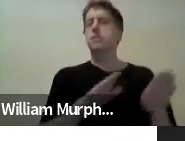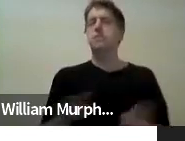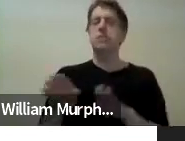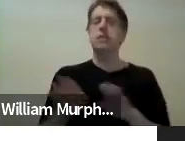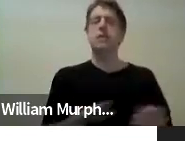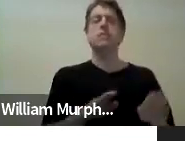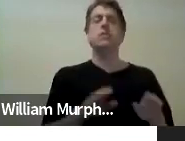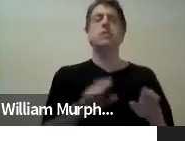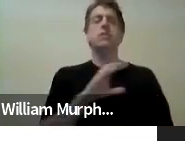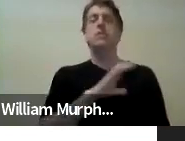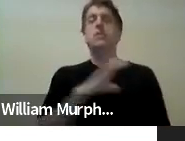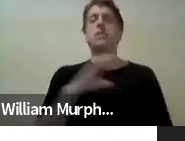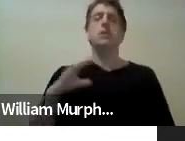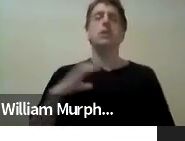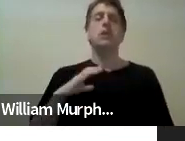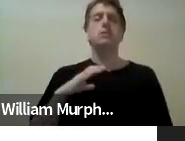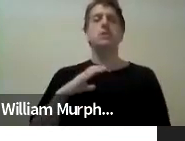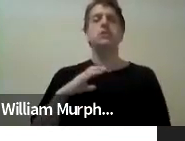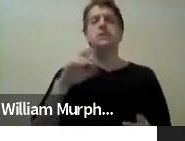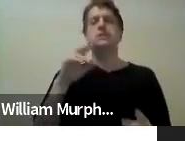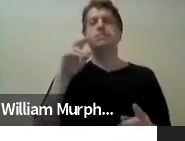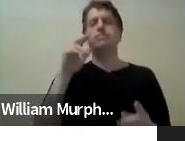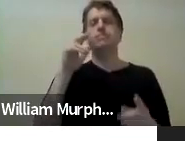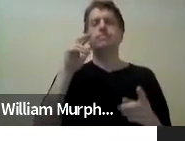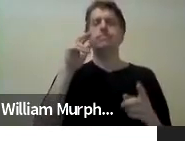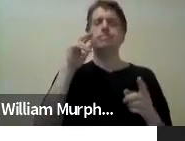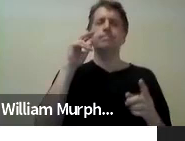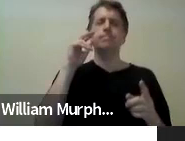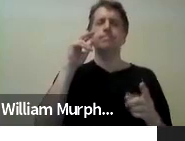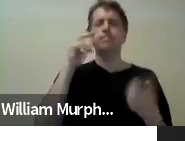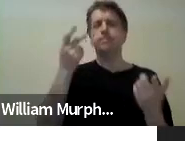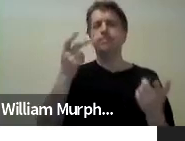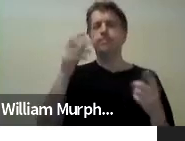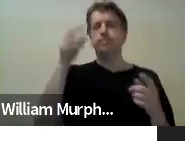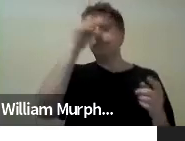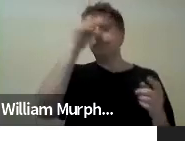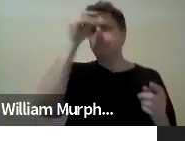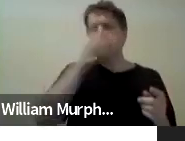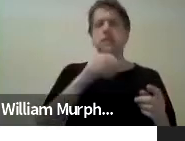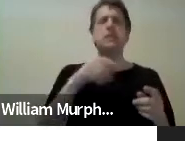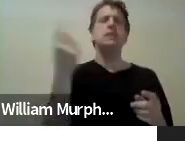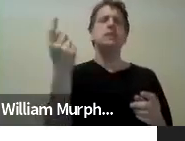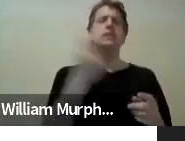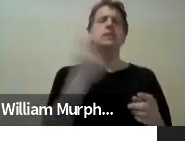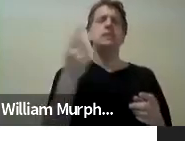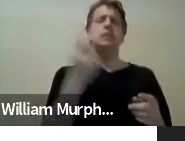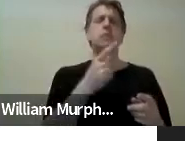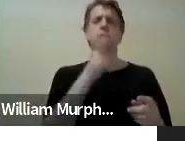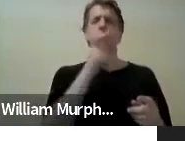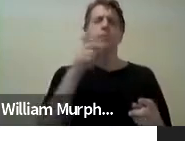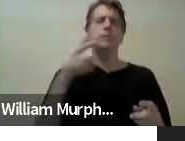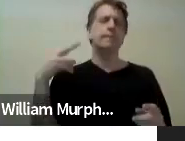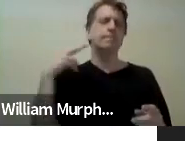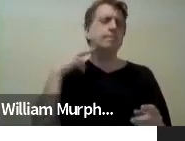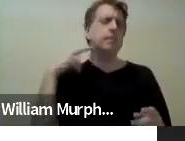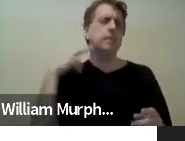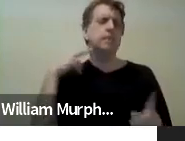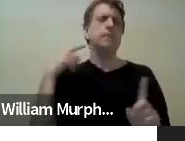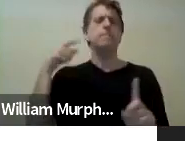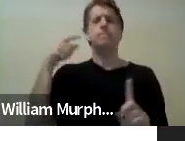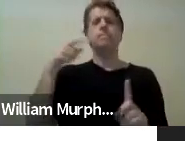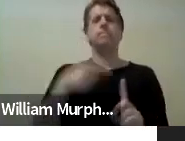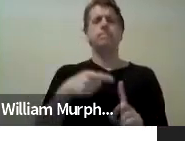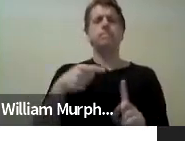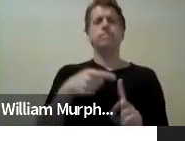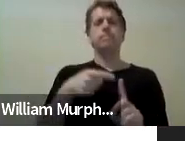The commission's position on this is that the person who is being, who's a victim, they're victimized in this